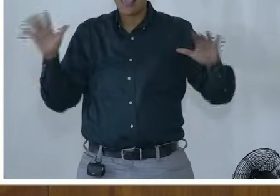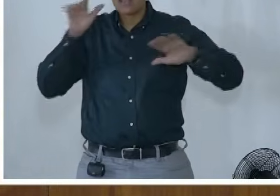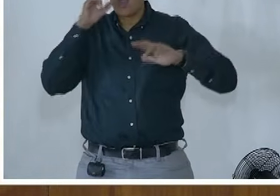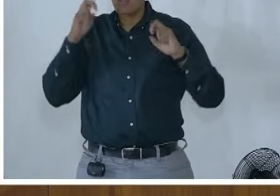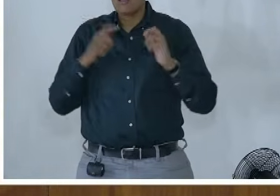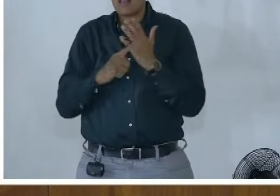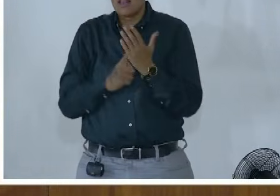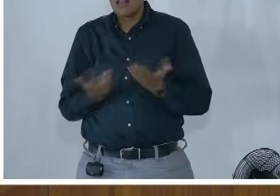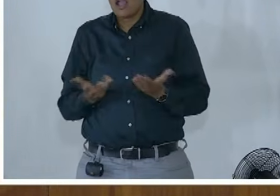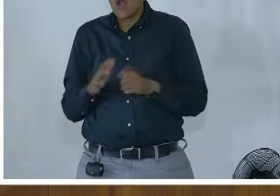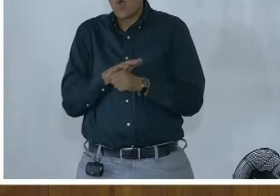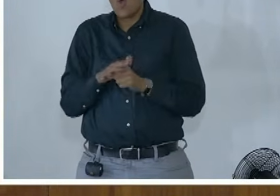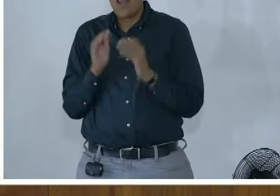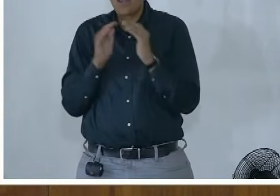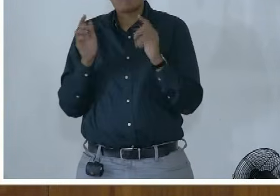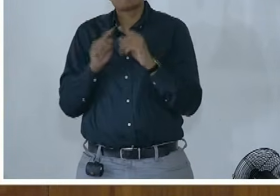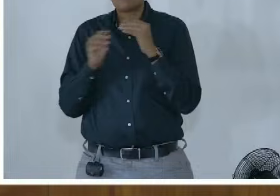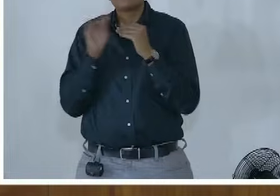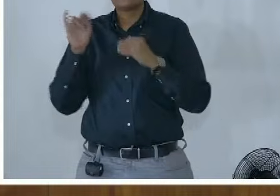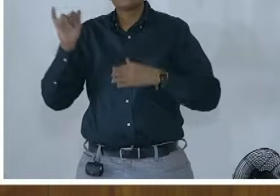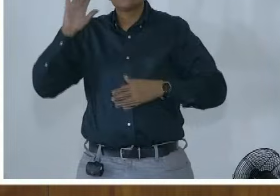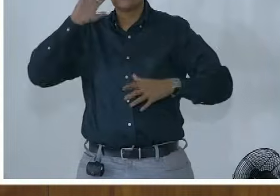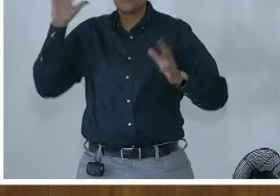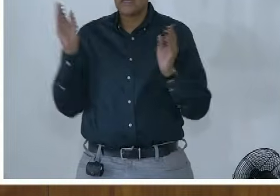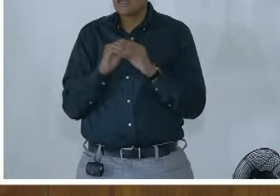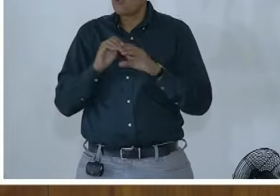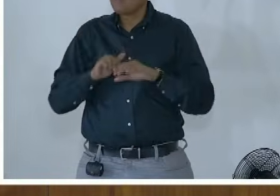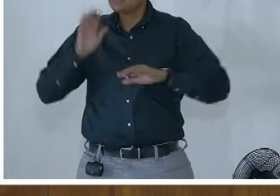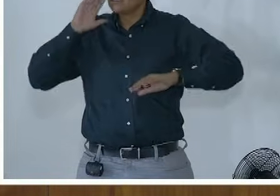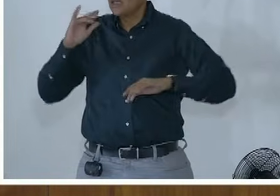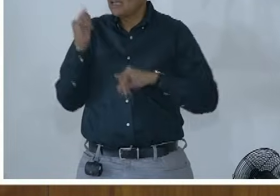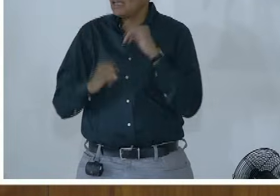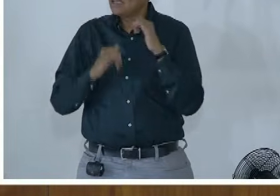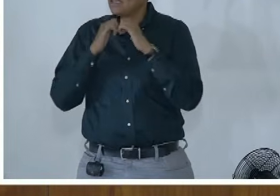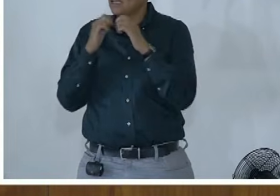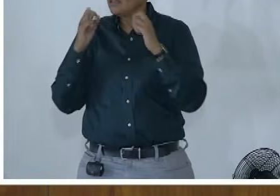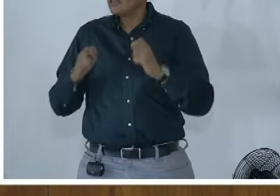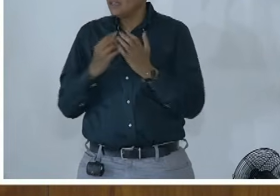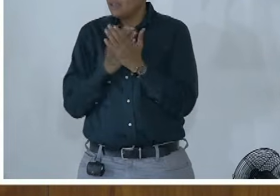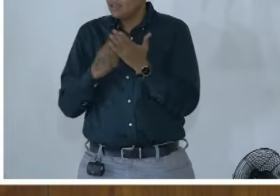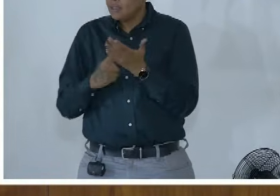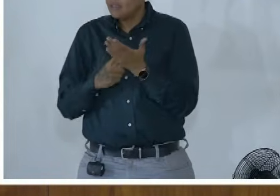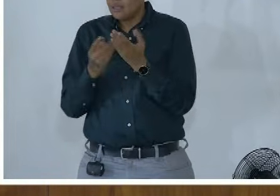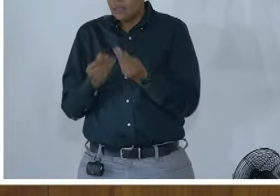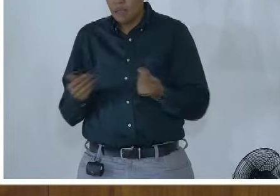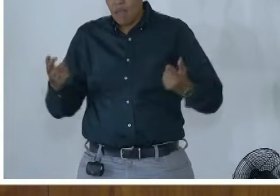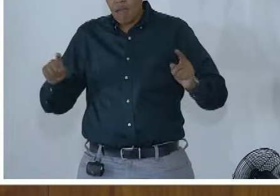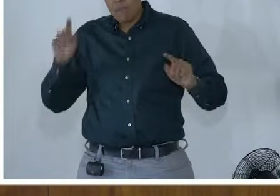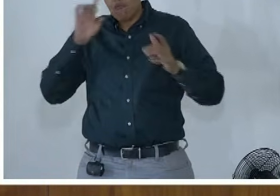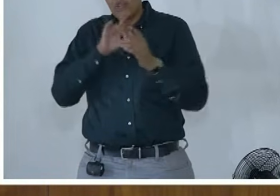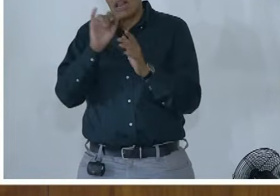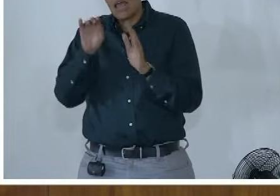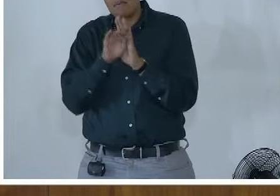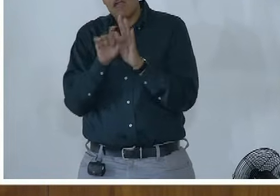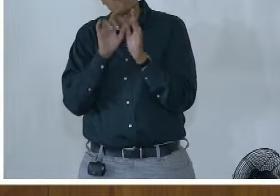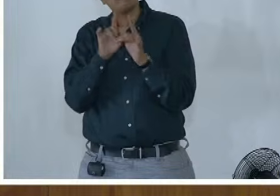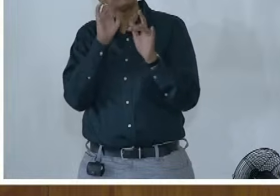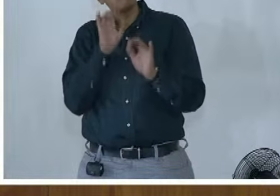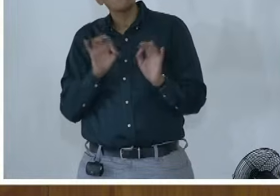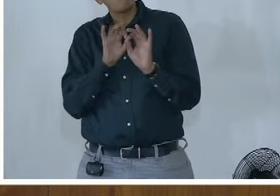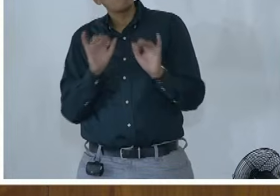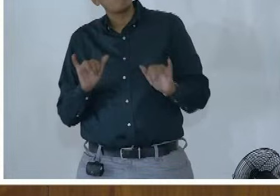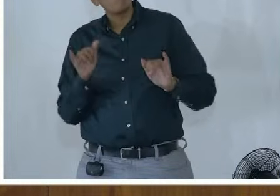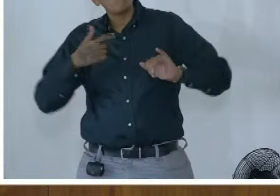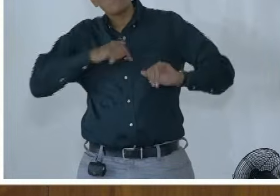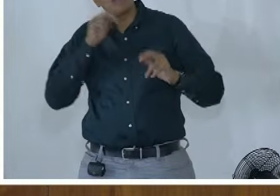at the local level, but also encompasses international mediation. Against that background, it is important that